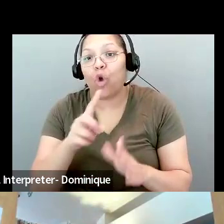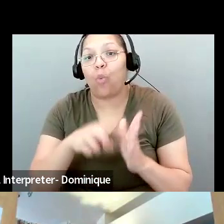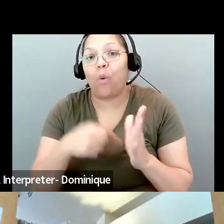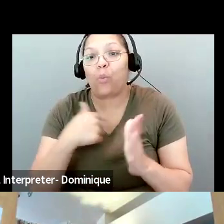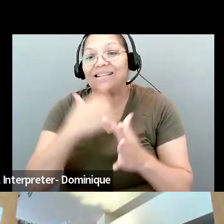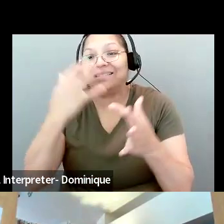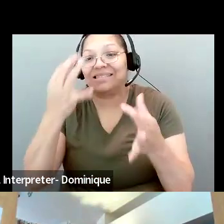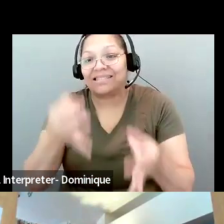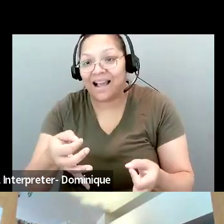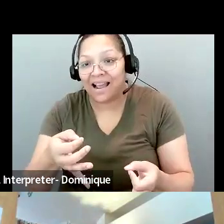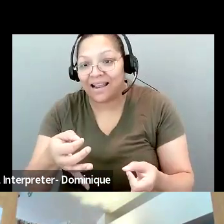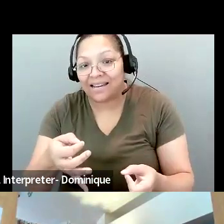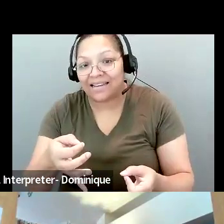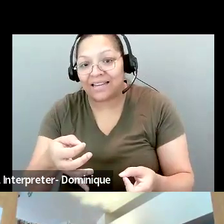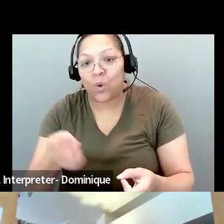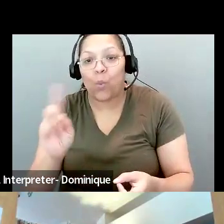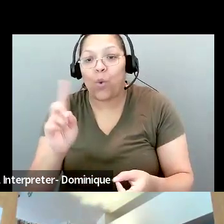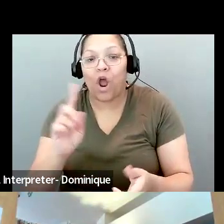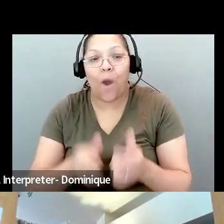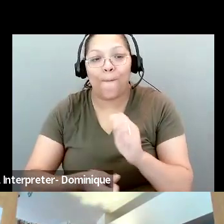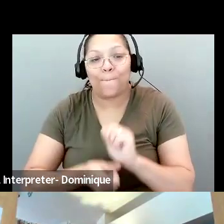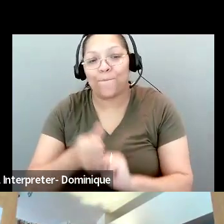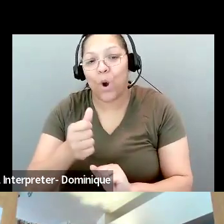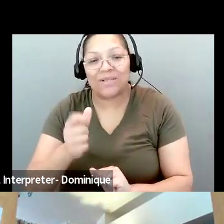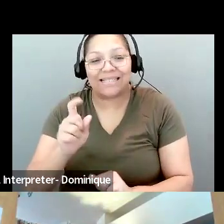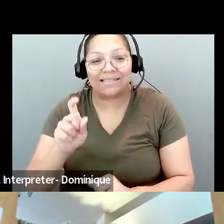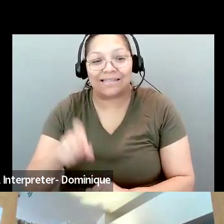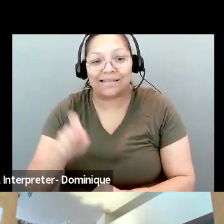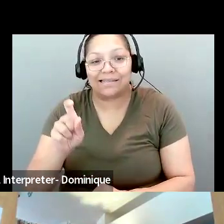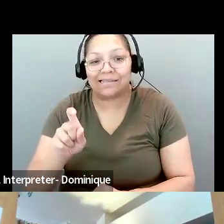decided were our most necessary